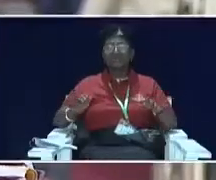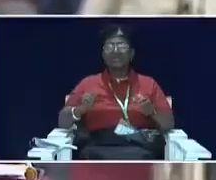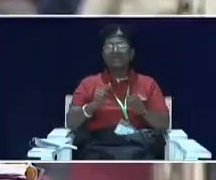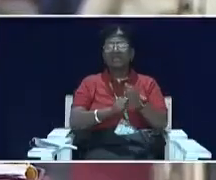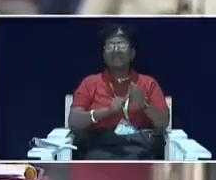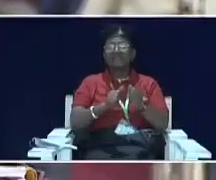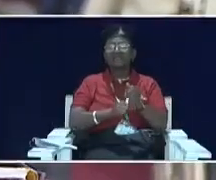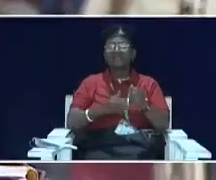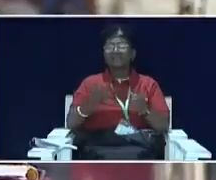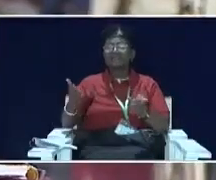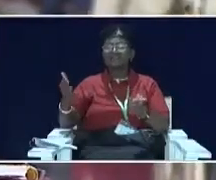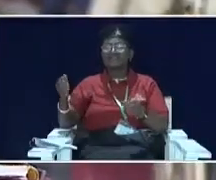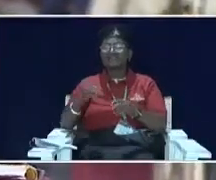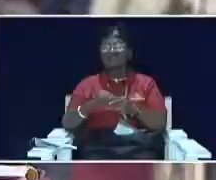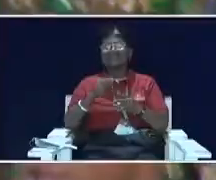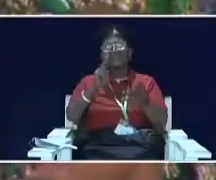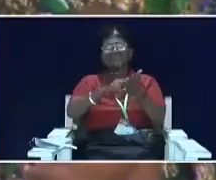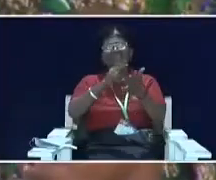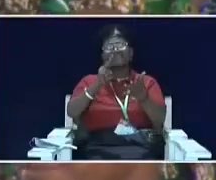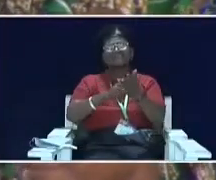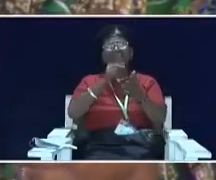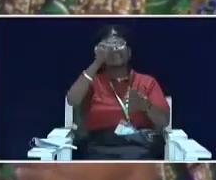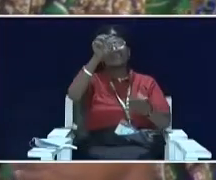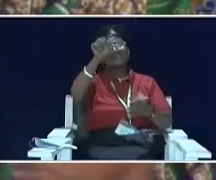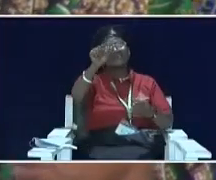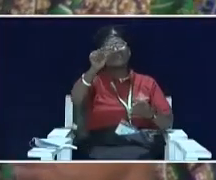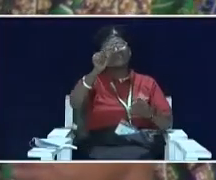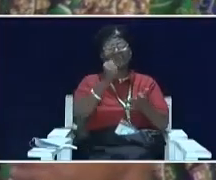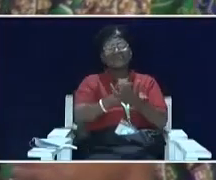everything in doubles.